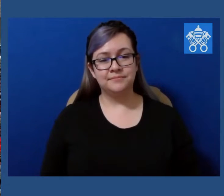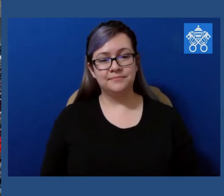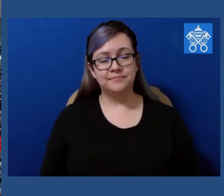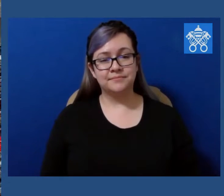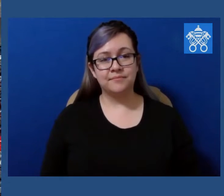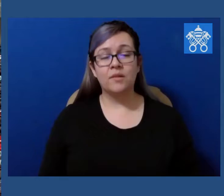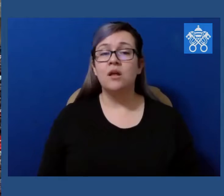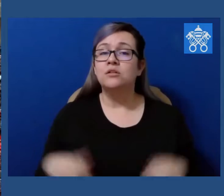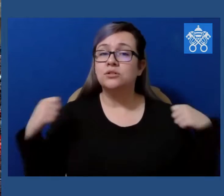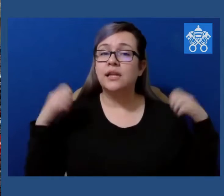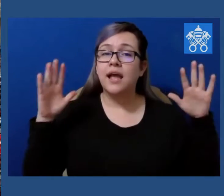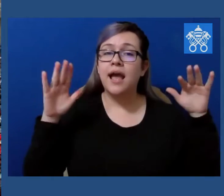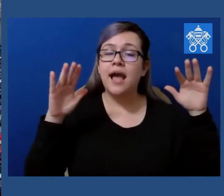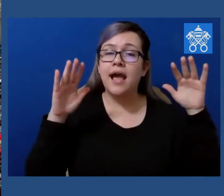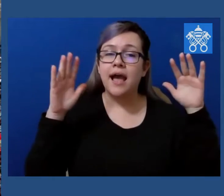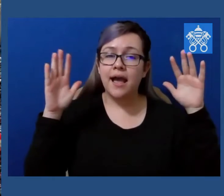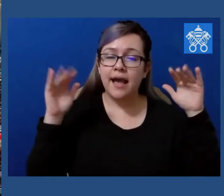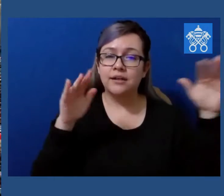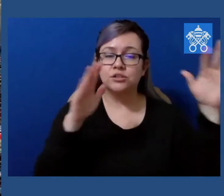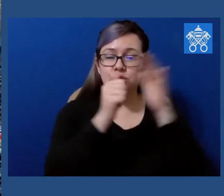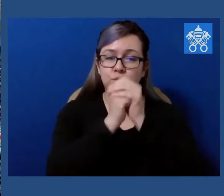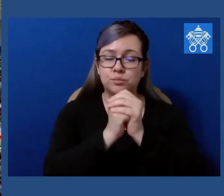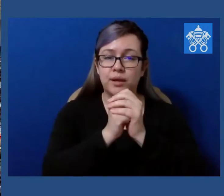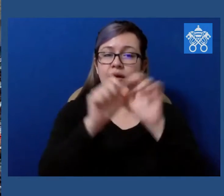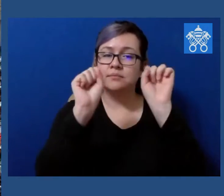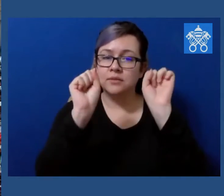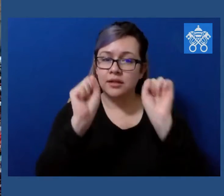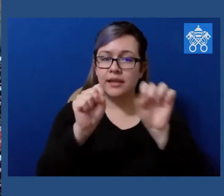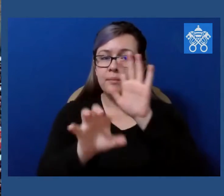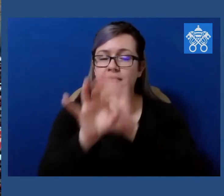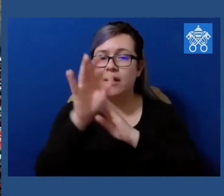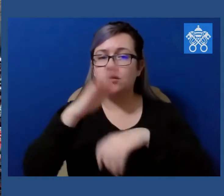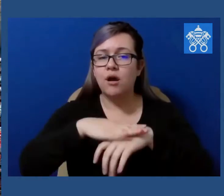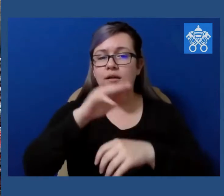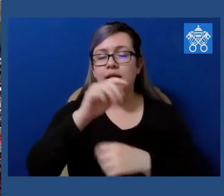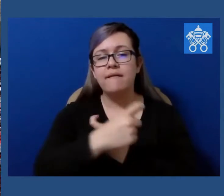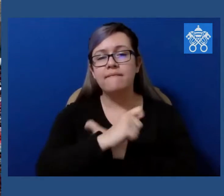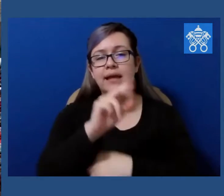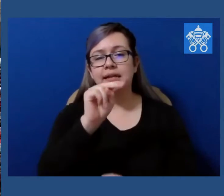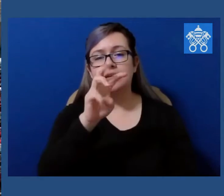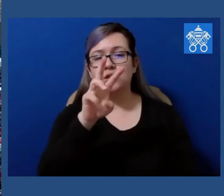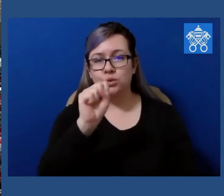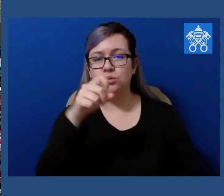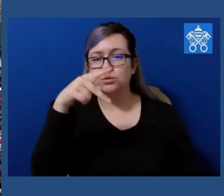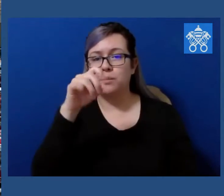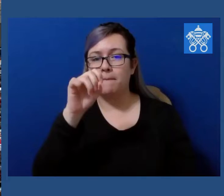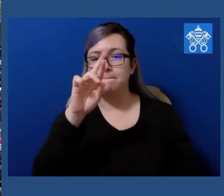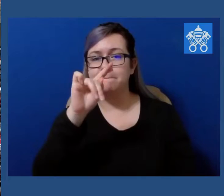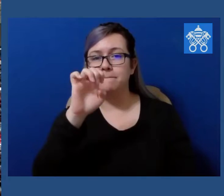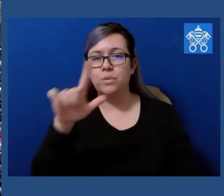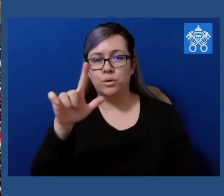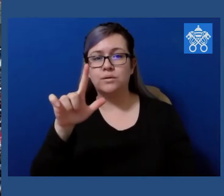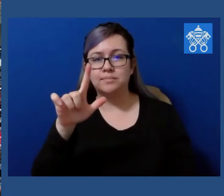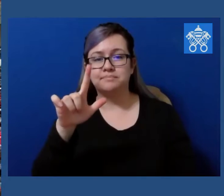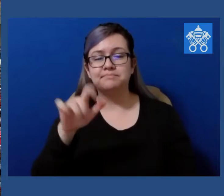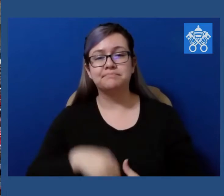prayer, by the way, can be found by clicking on the Pray with the Pope on the Angelus tab on the Vatican News portal or our app.